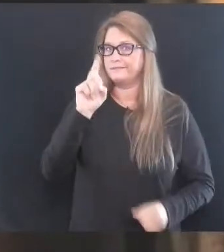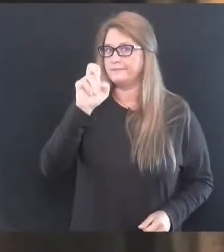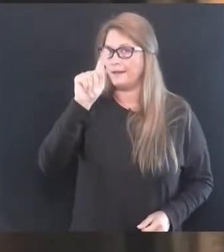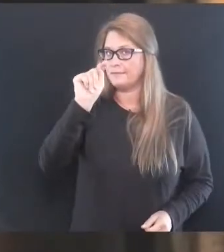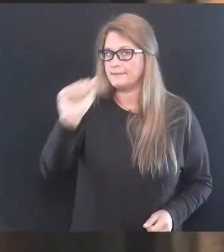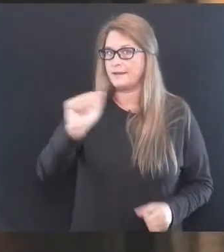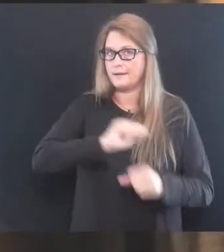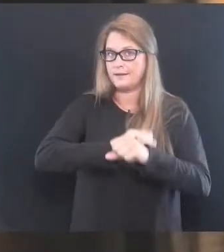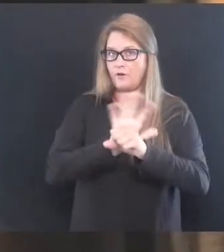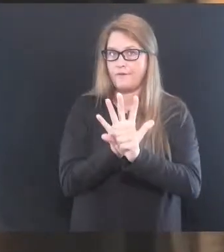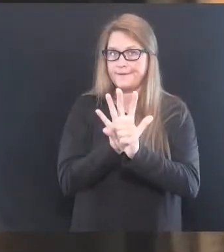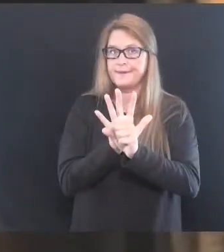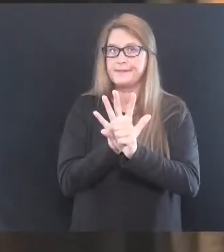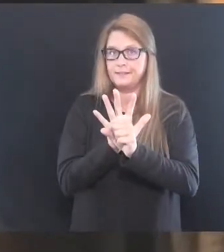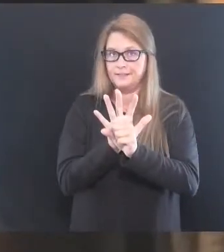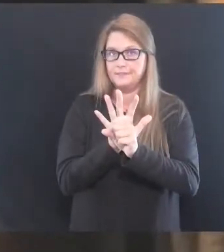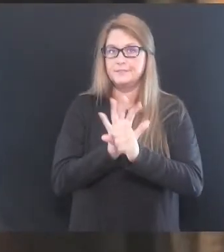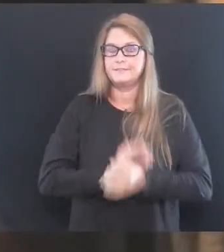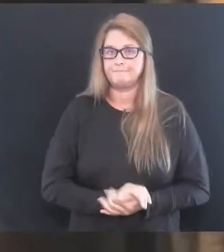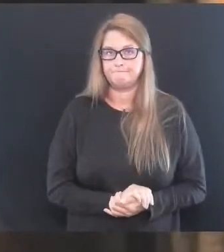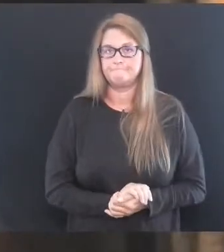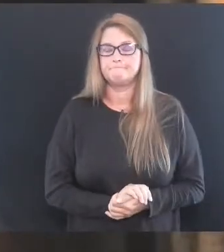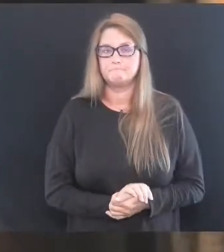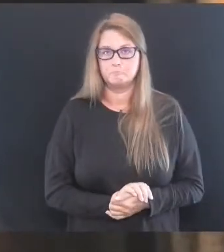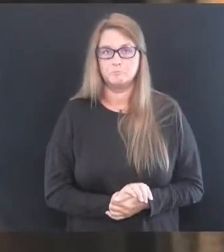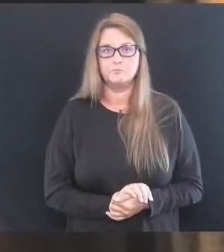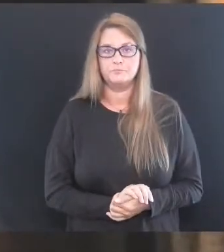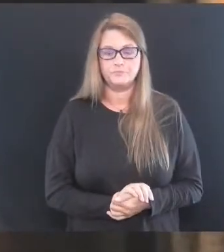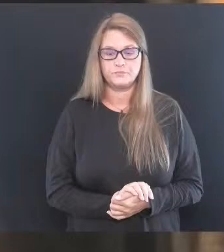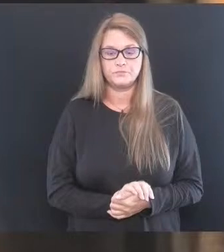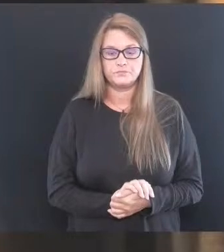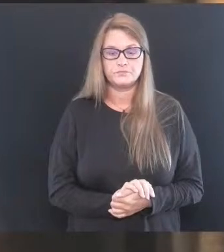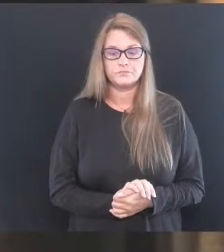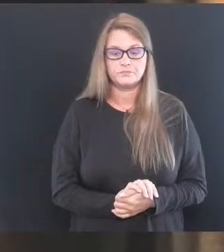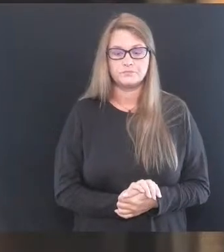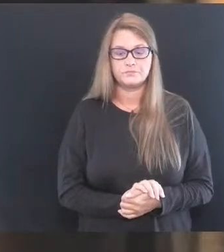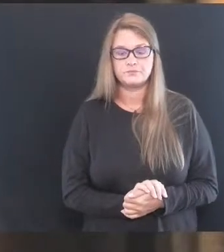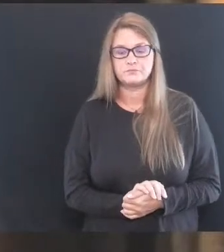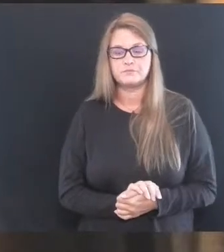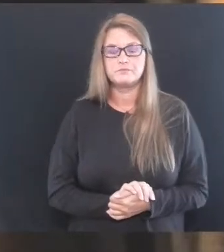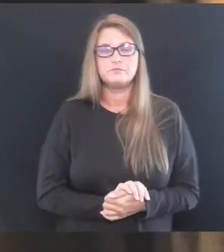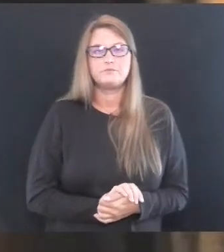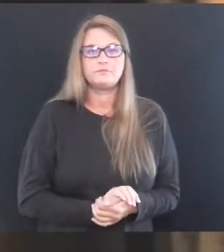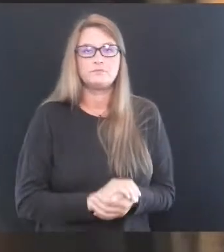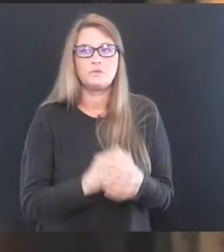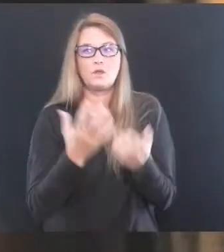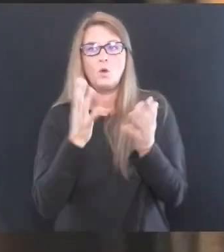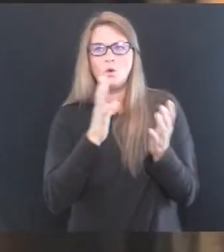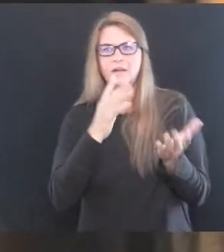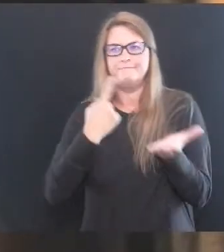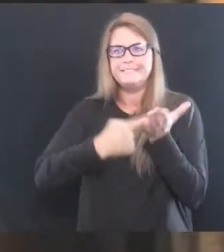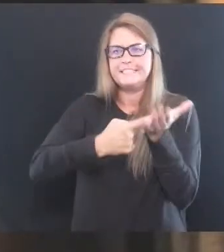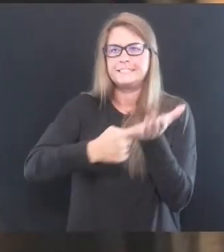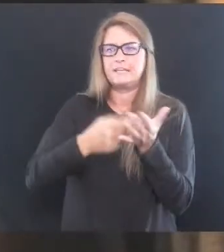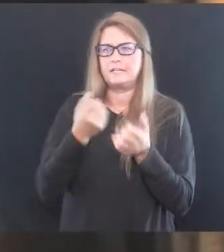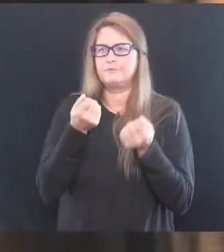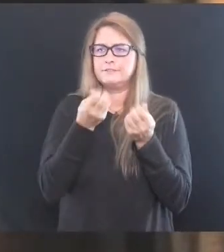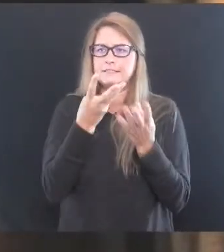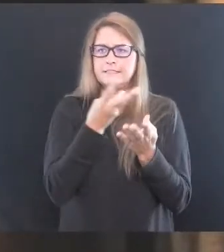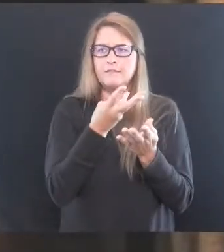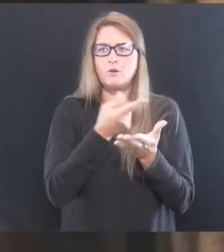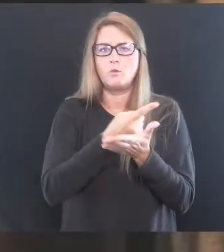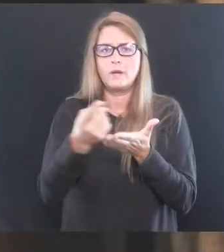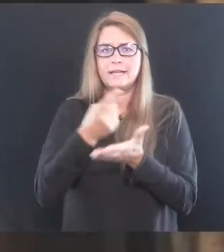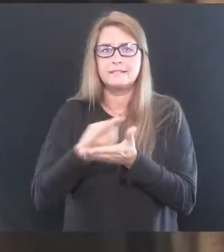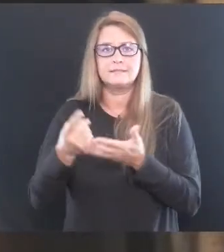of COVID-19. And we have talked for weeks now about the concerns of